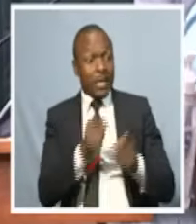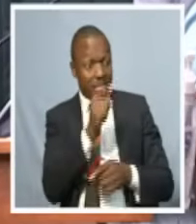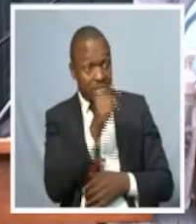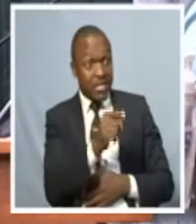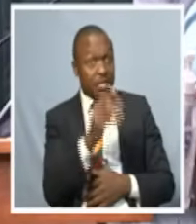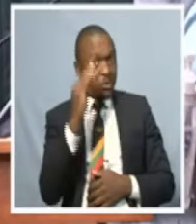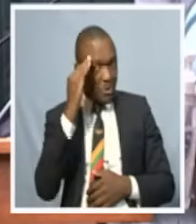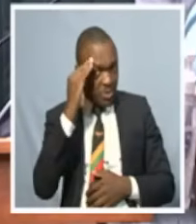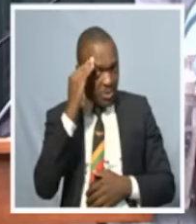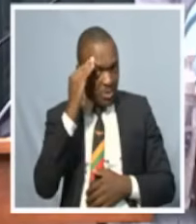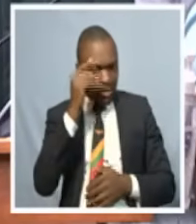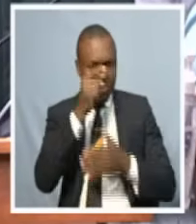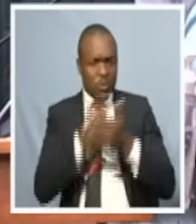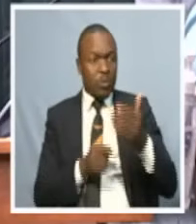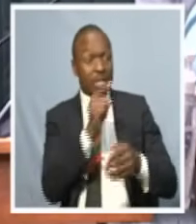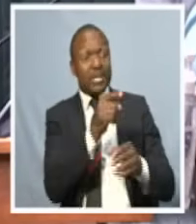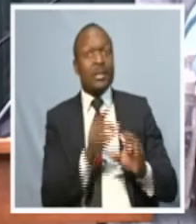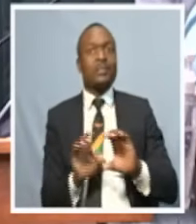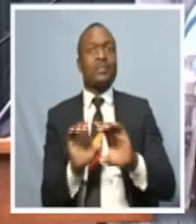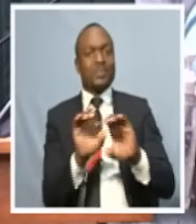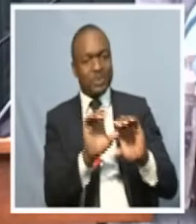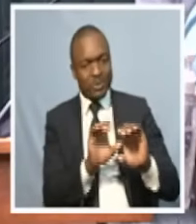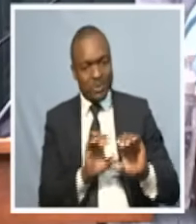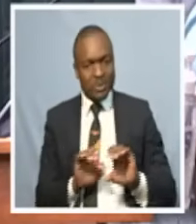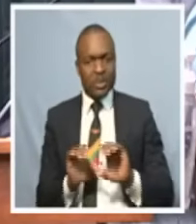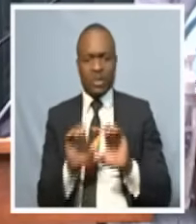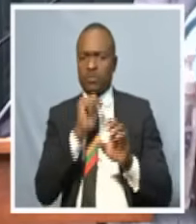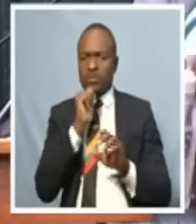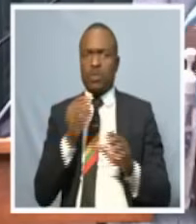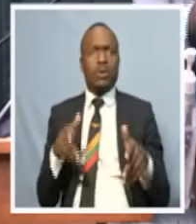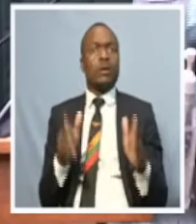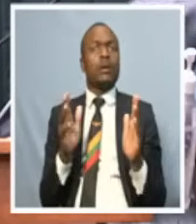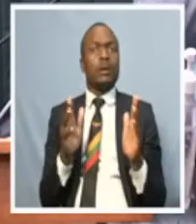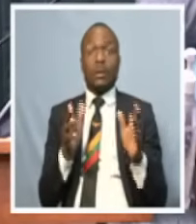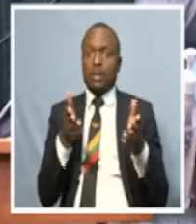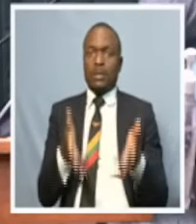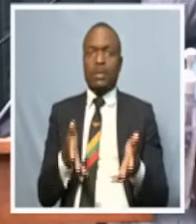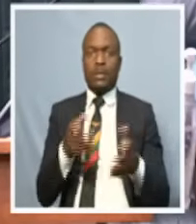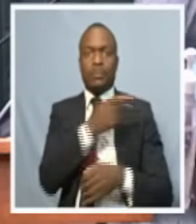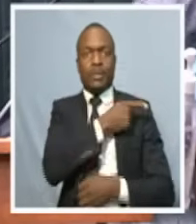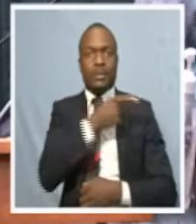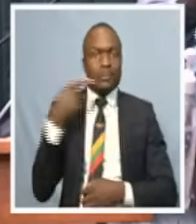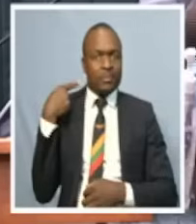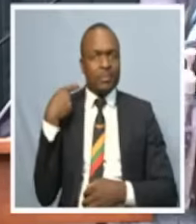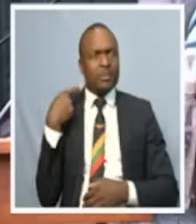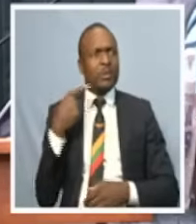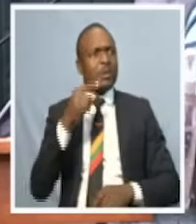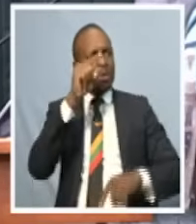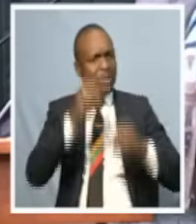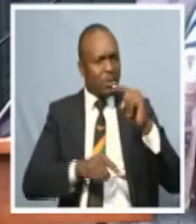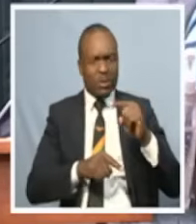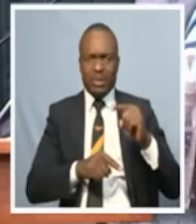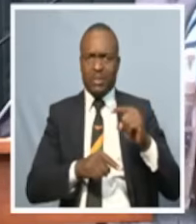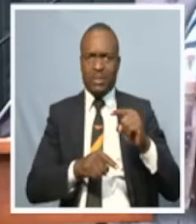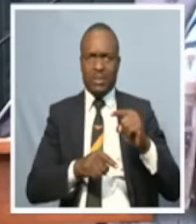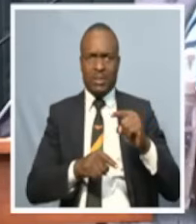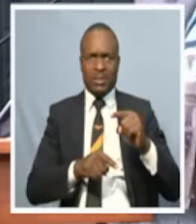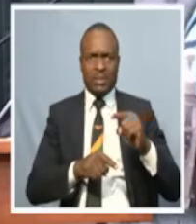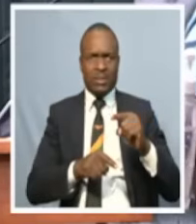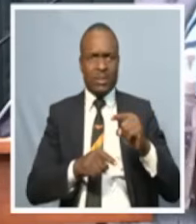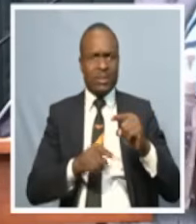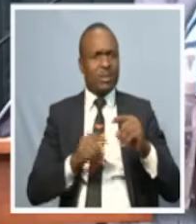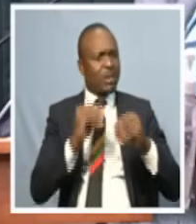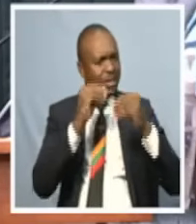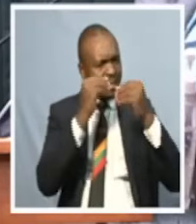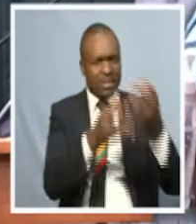knows that what he's doing is not allowed on the floor of this House? You cannot cast